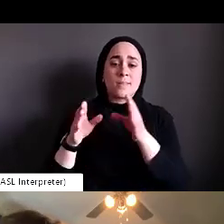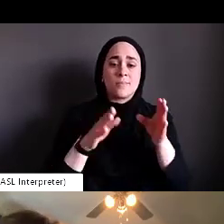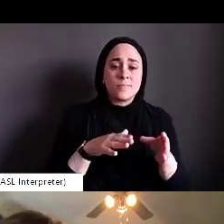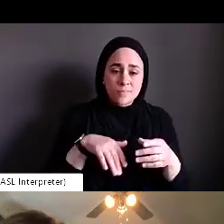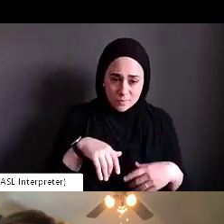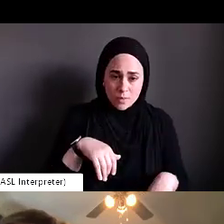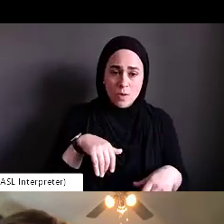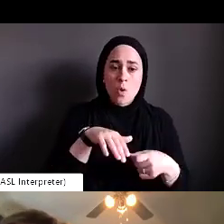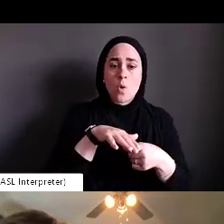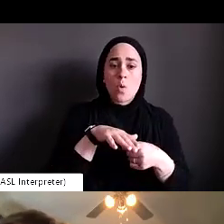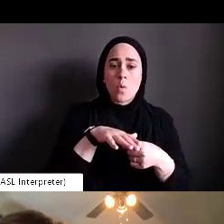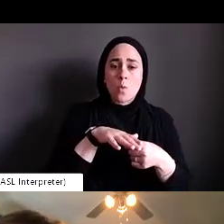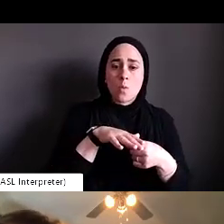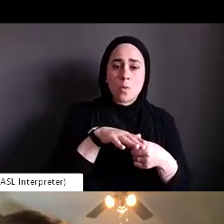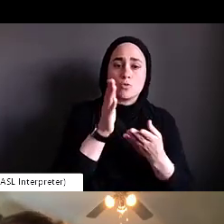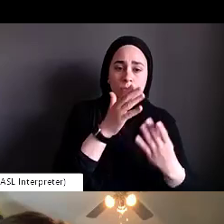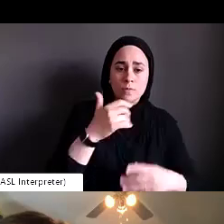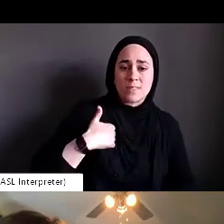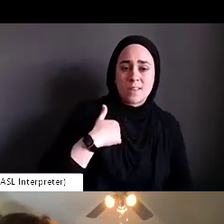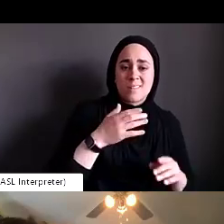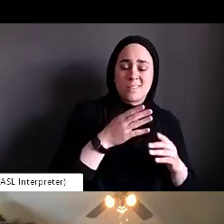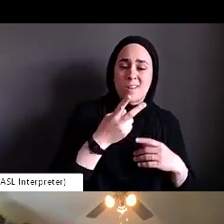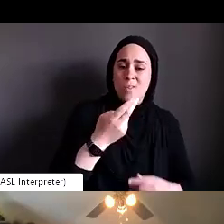funded various projects that are intended to lead,